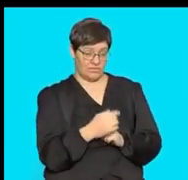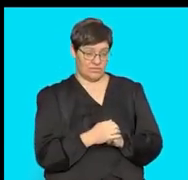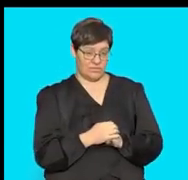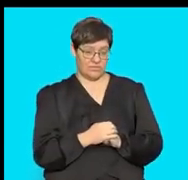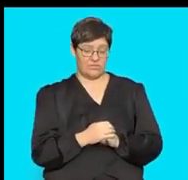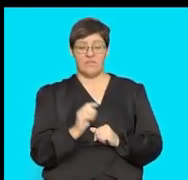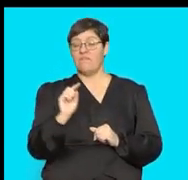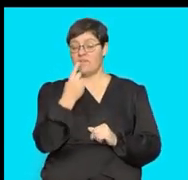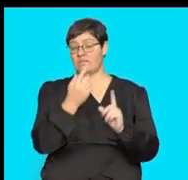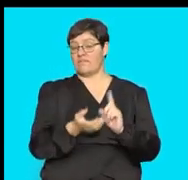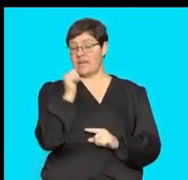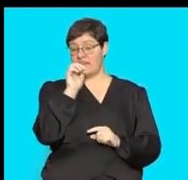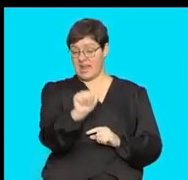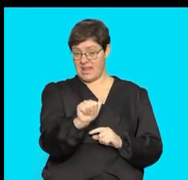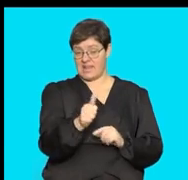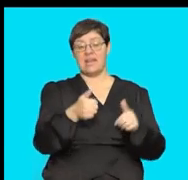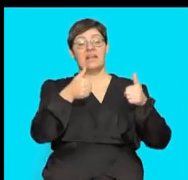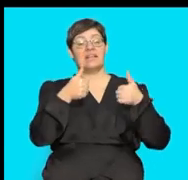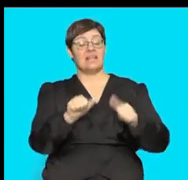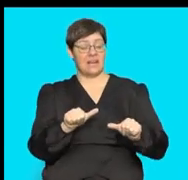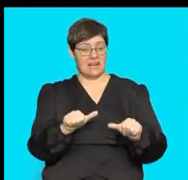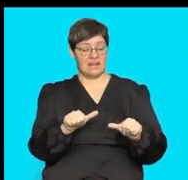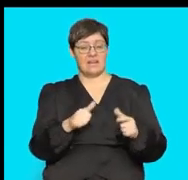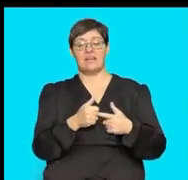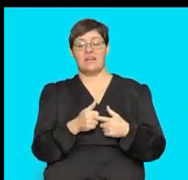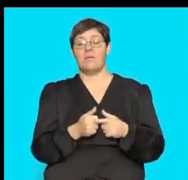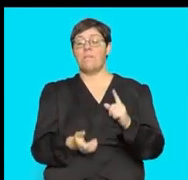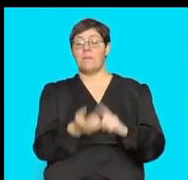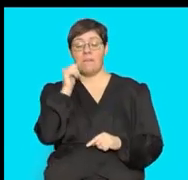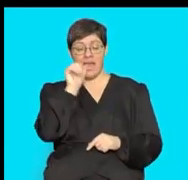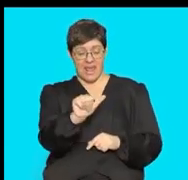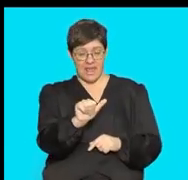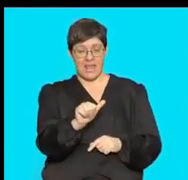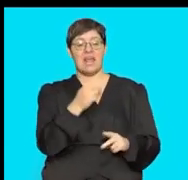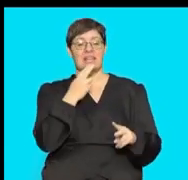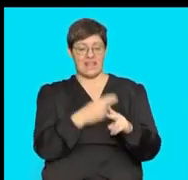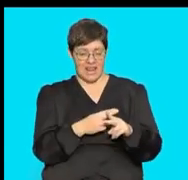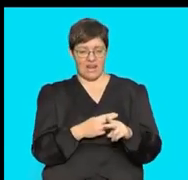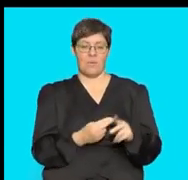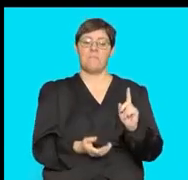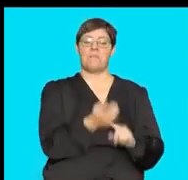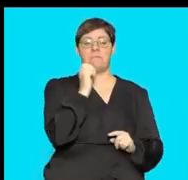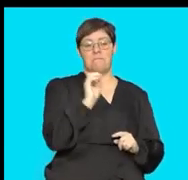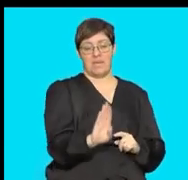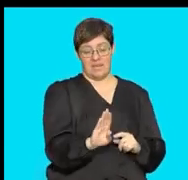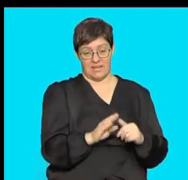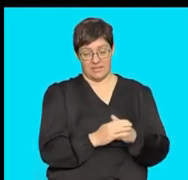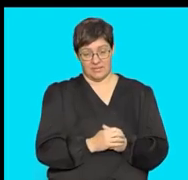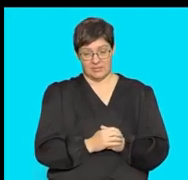okay? So we first need to find A, and then once we found angle A, we then need to find angle B.